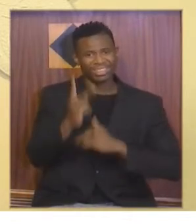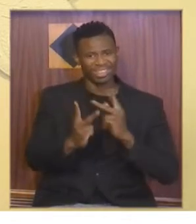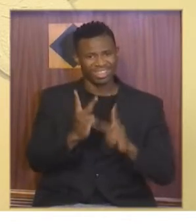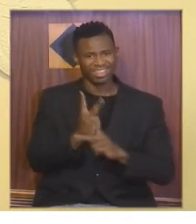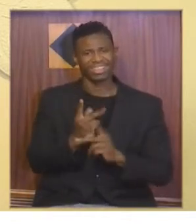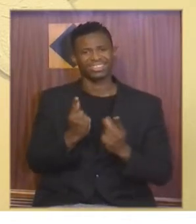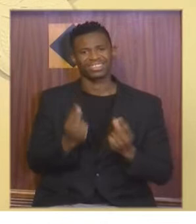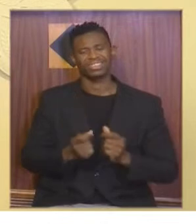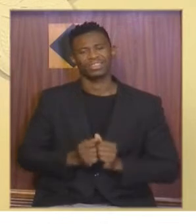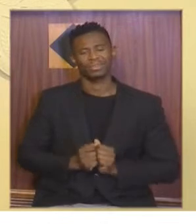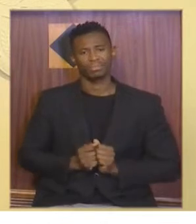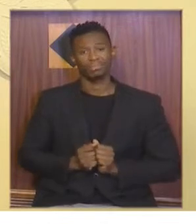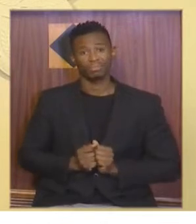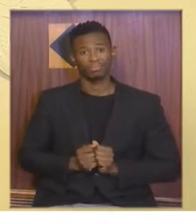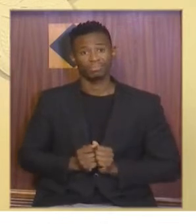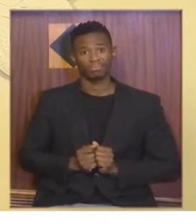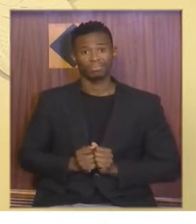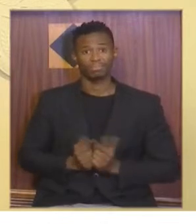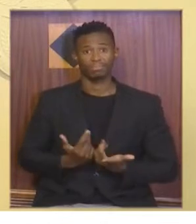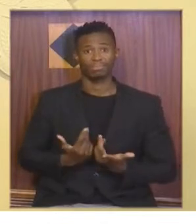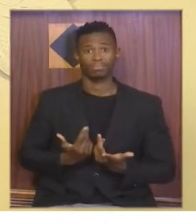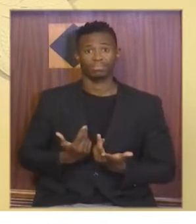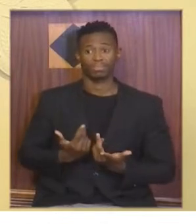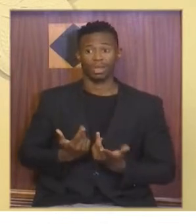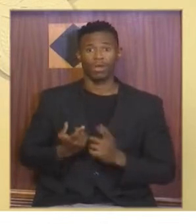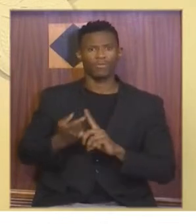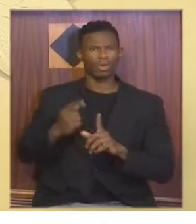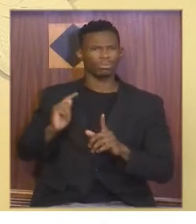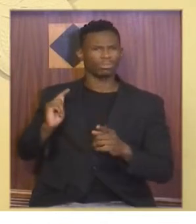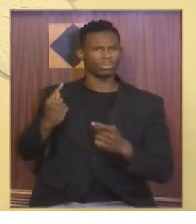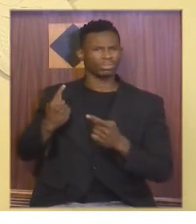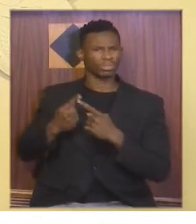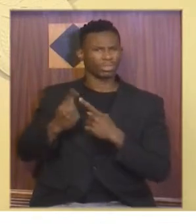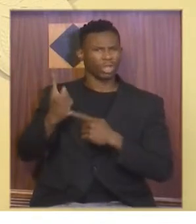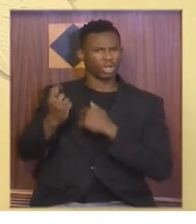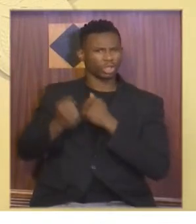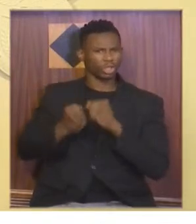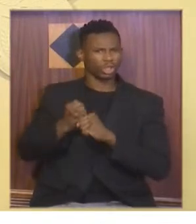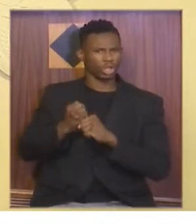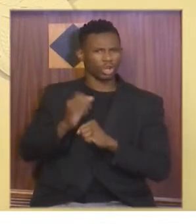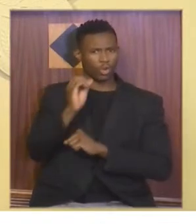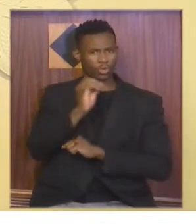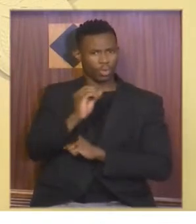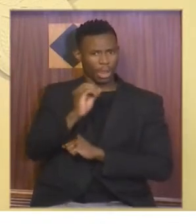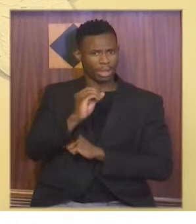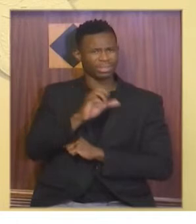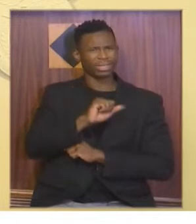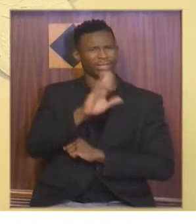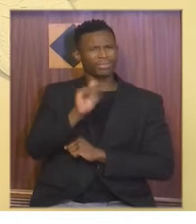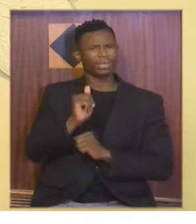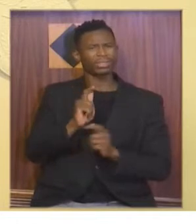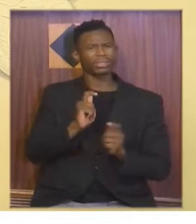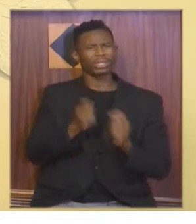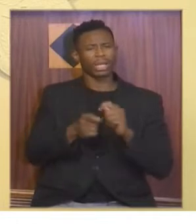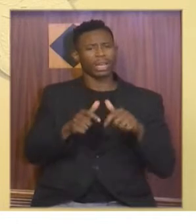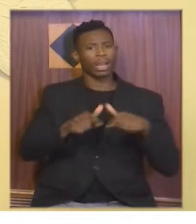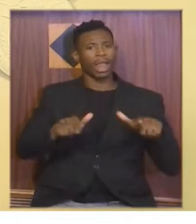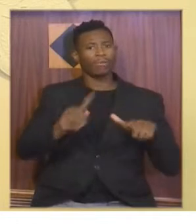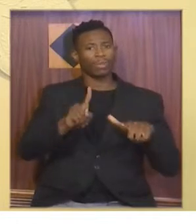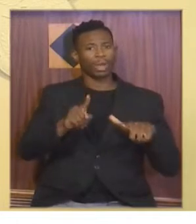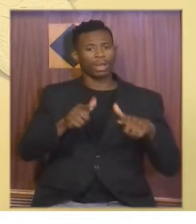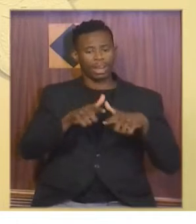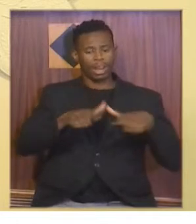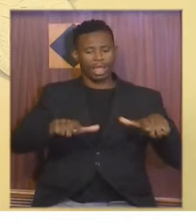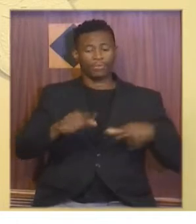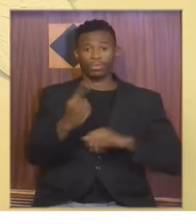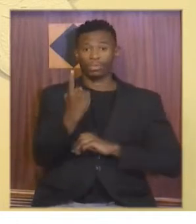Since October last year, the country has been at adjusted level one, which has meant that